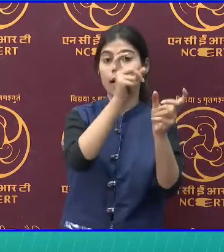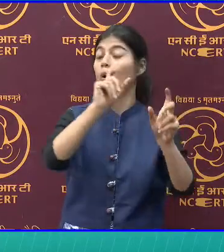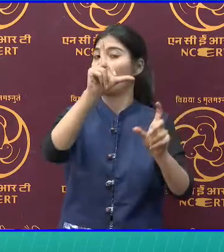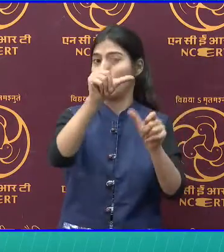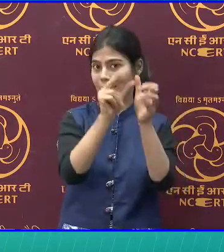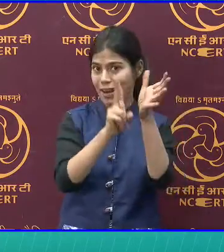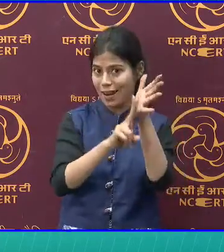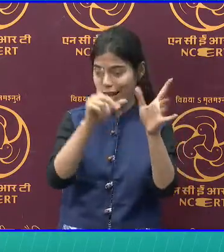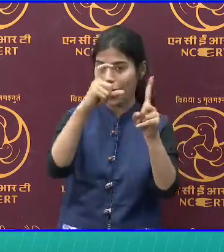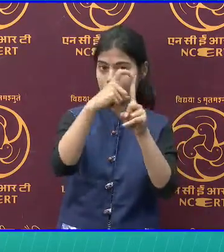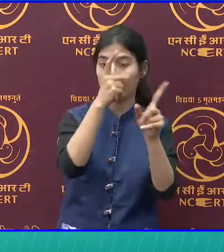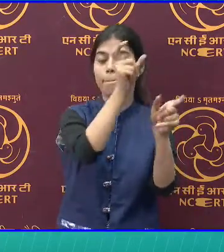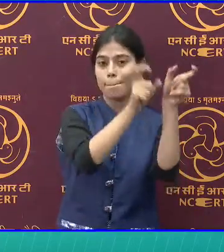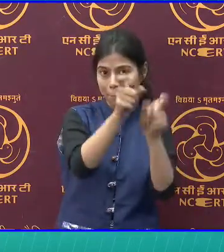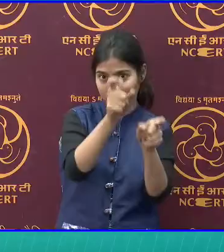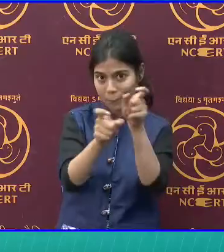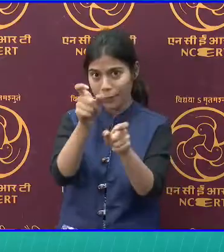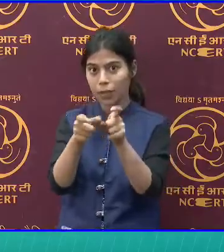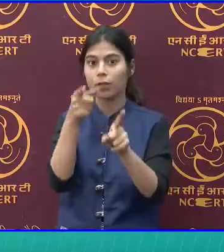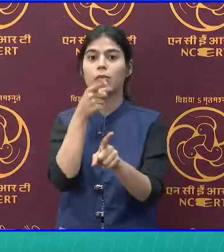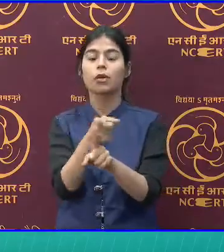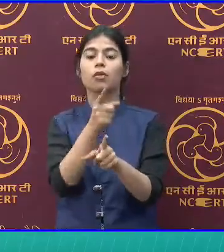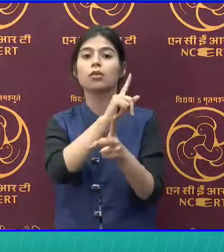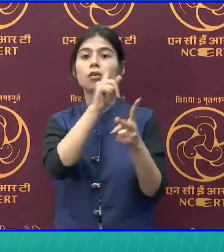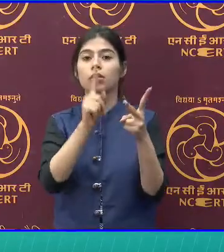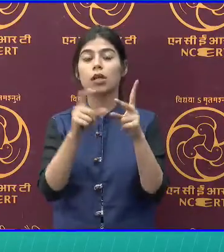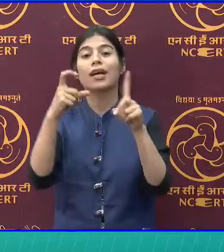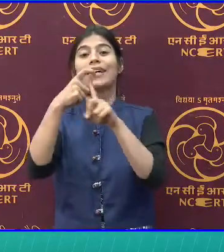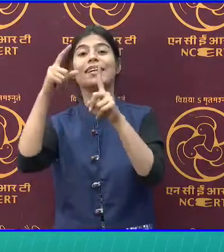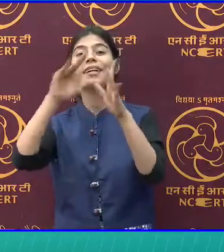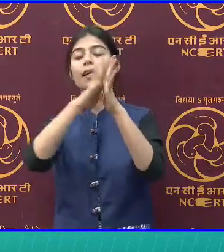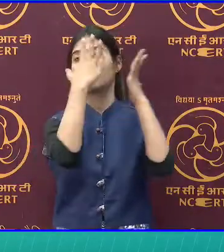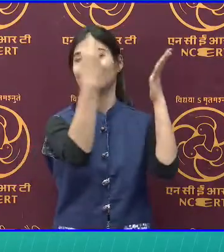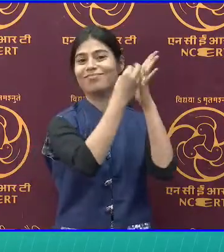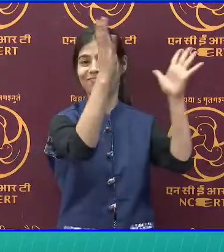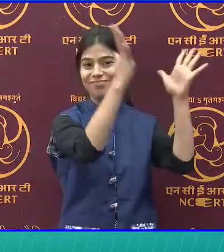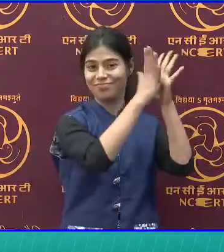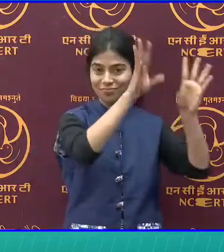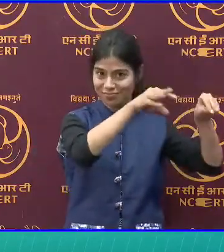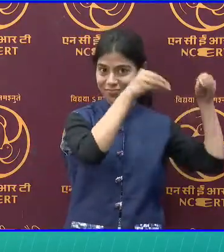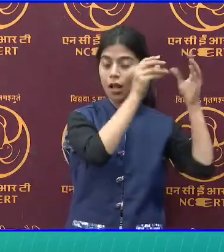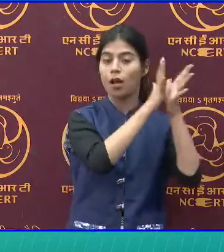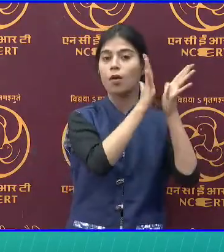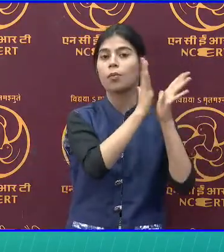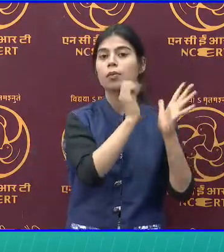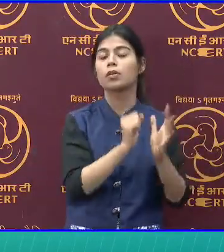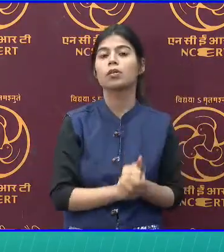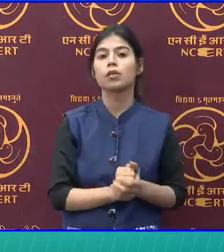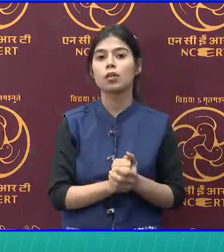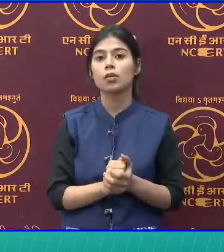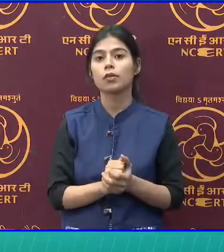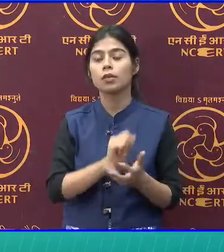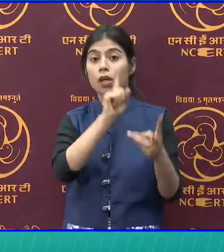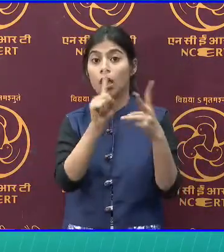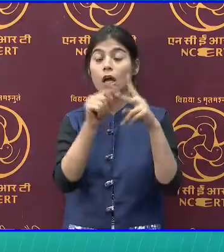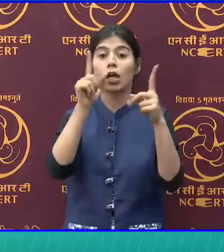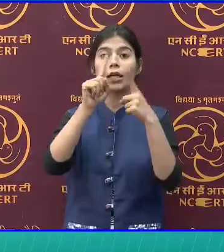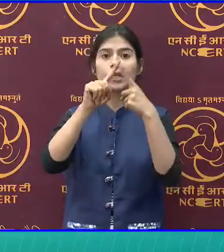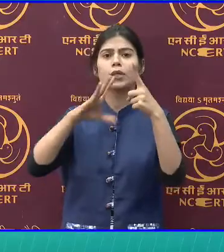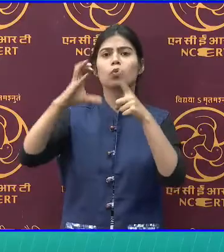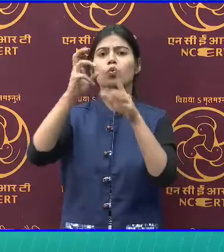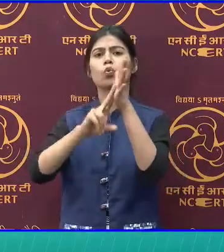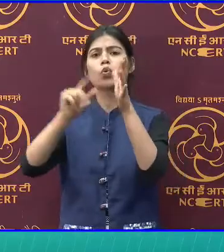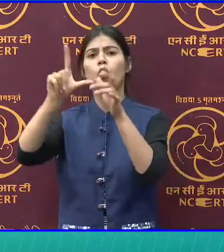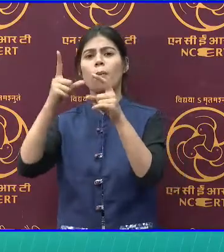and the tapestry of the past, and the third one is that democracy and governance, and cultural heritage, and economic life around us. All